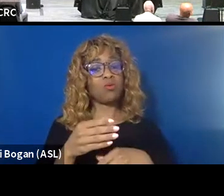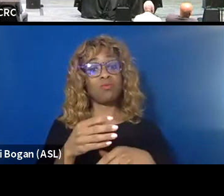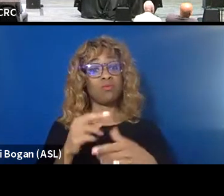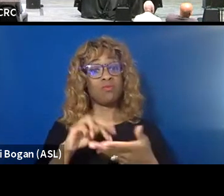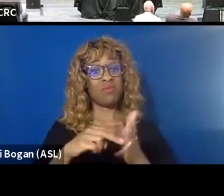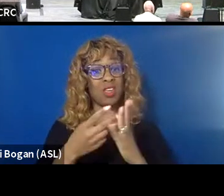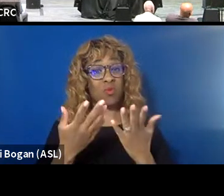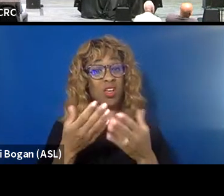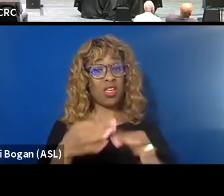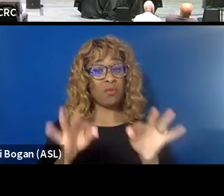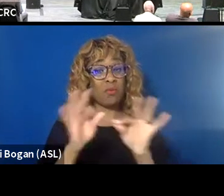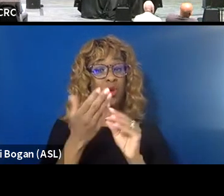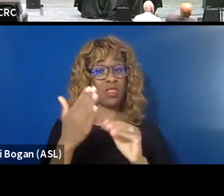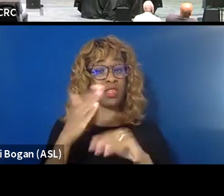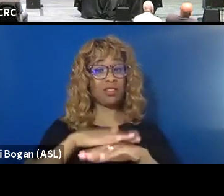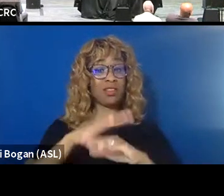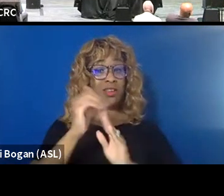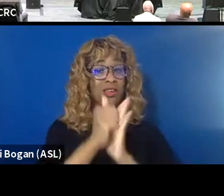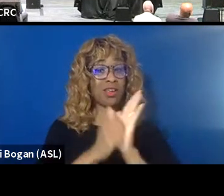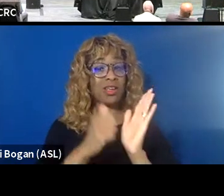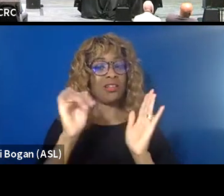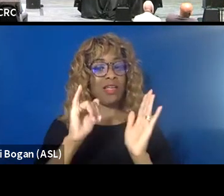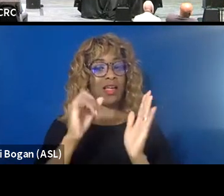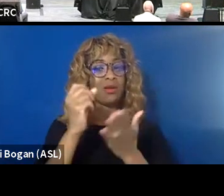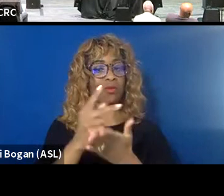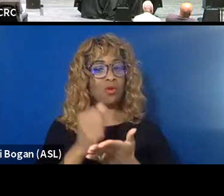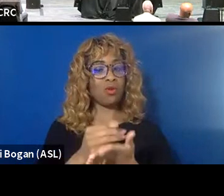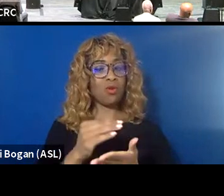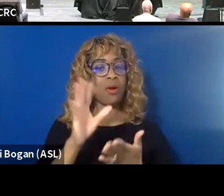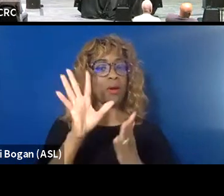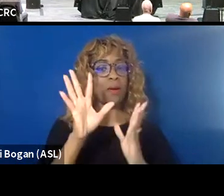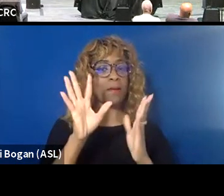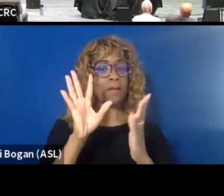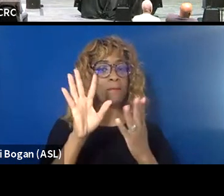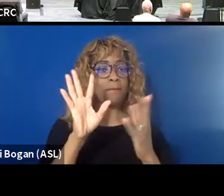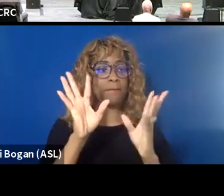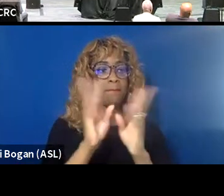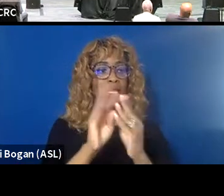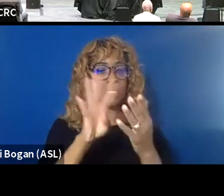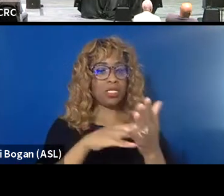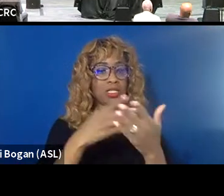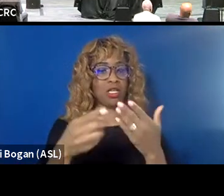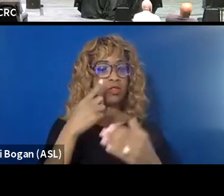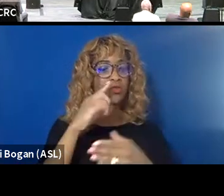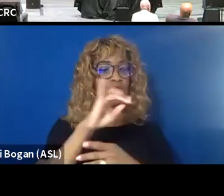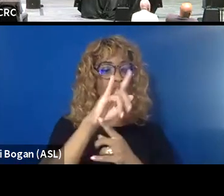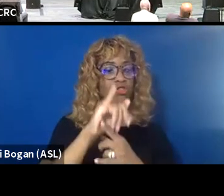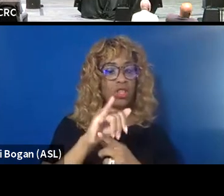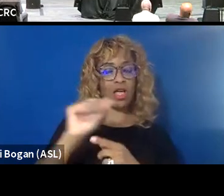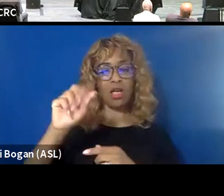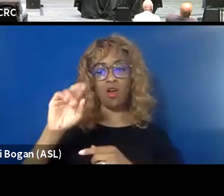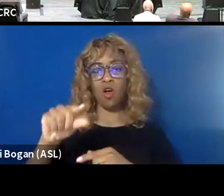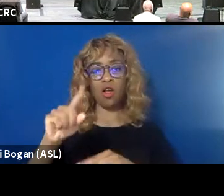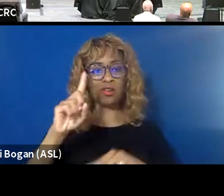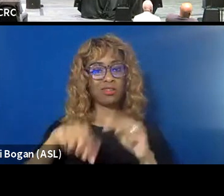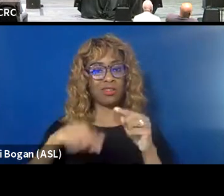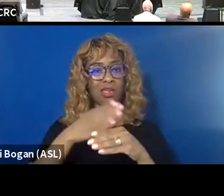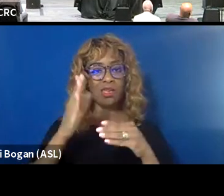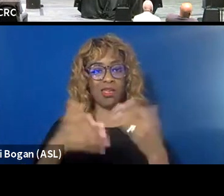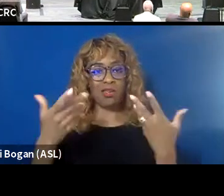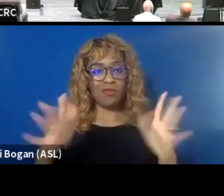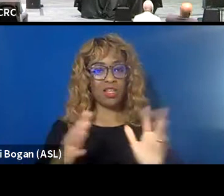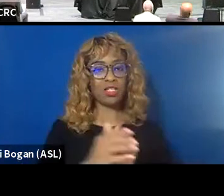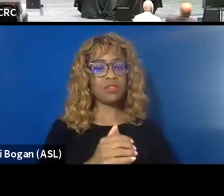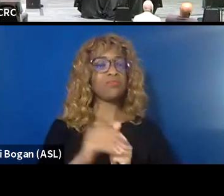the agenda, such as approval of the meeting schedule for July and August, could not be completed. If